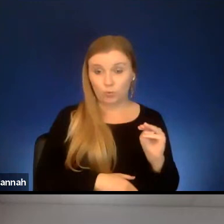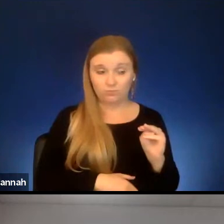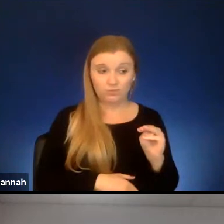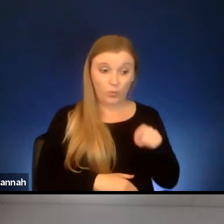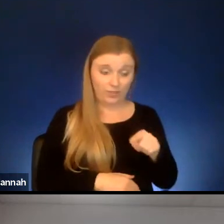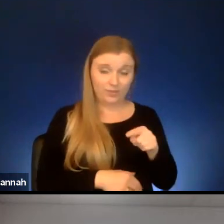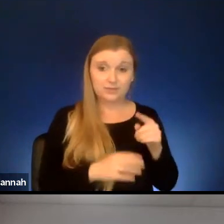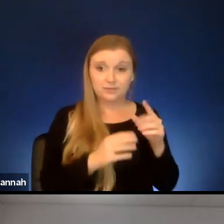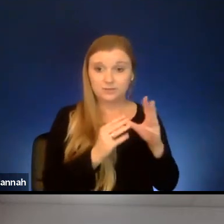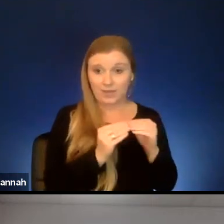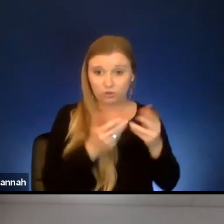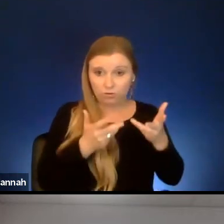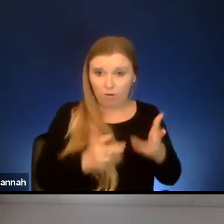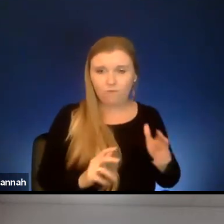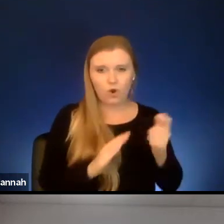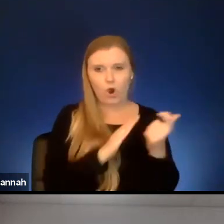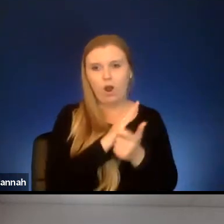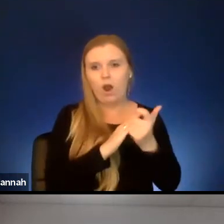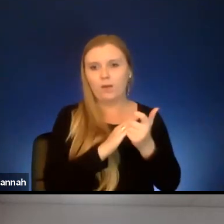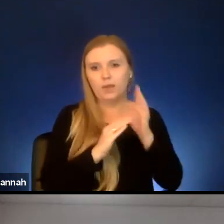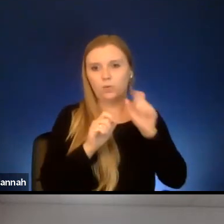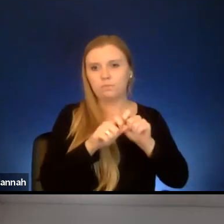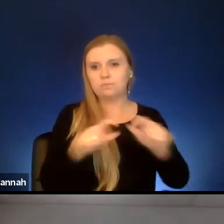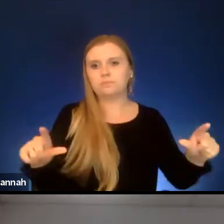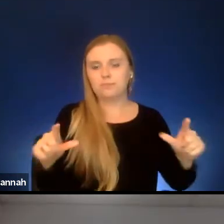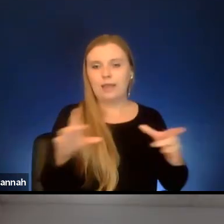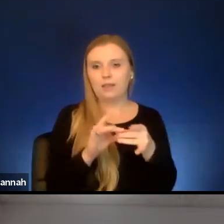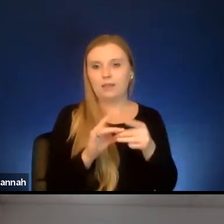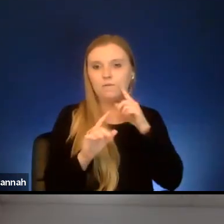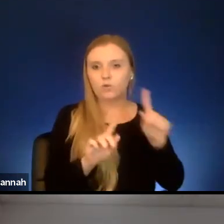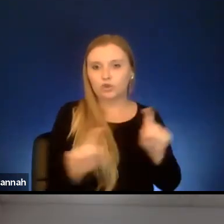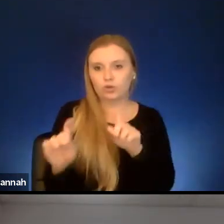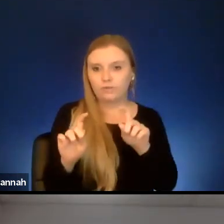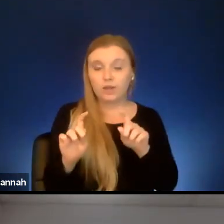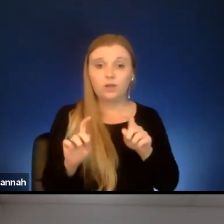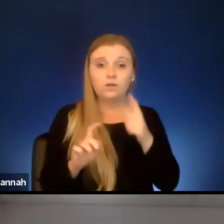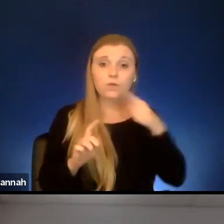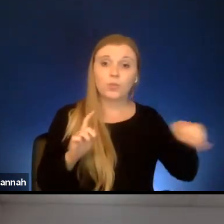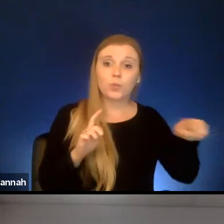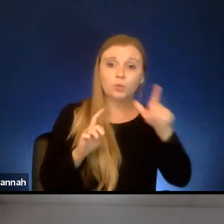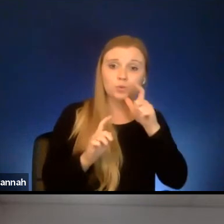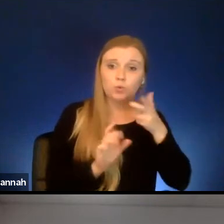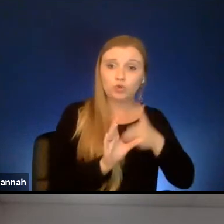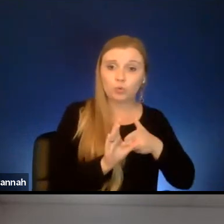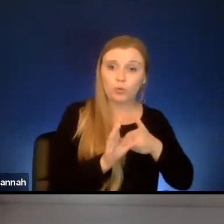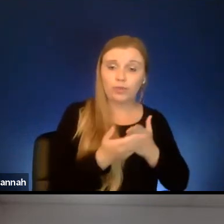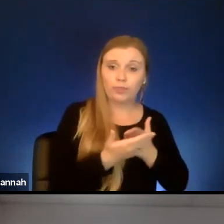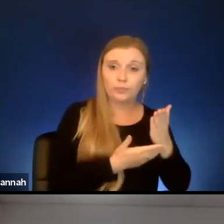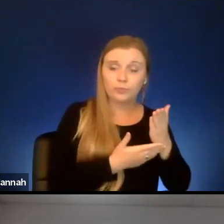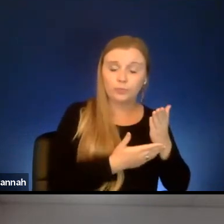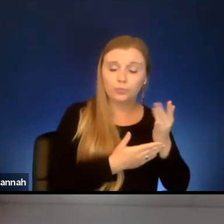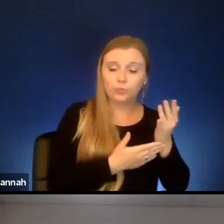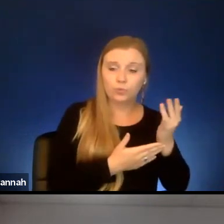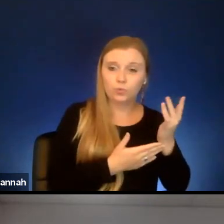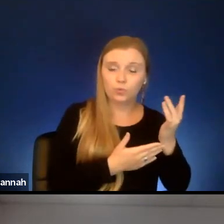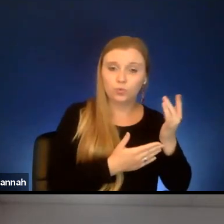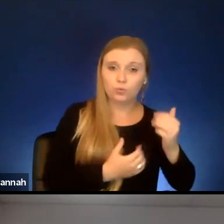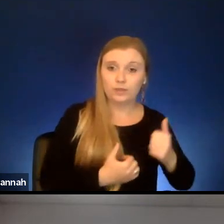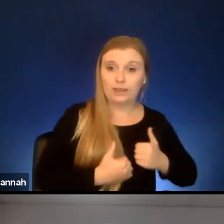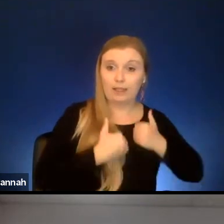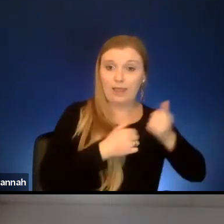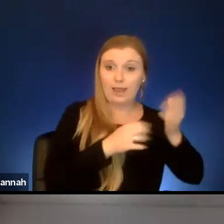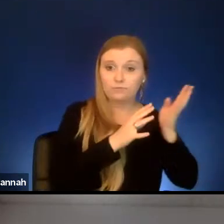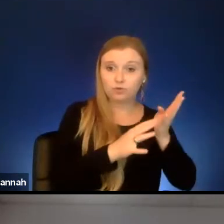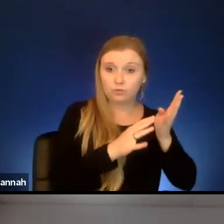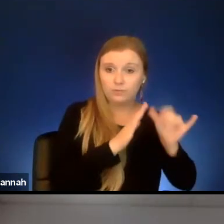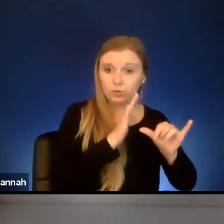automatically receive a link to that survey. For everyone else that is joining us via the live stream and